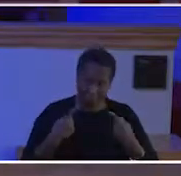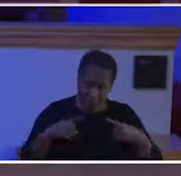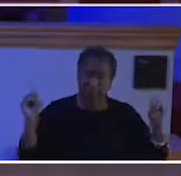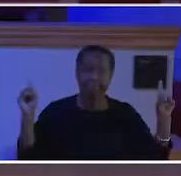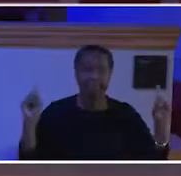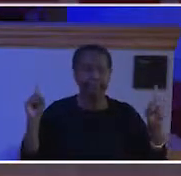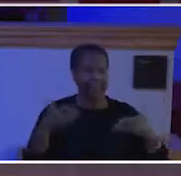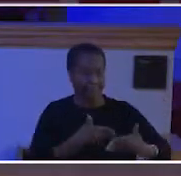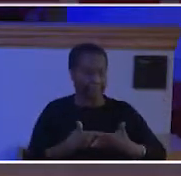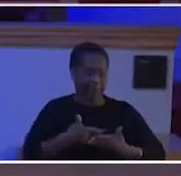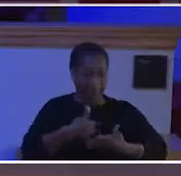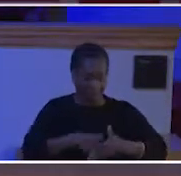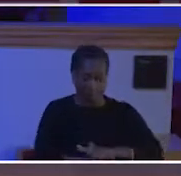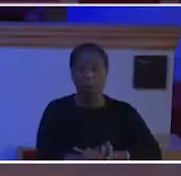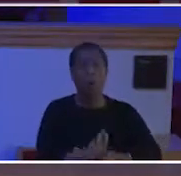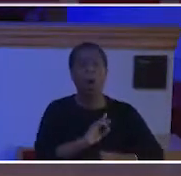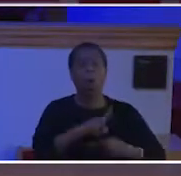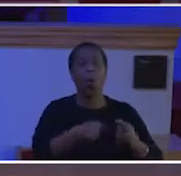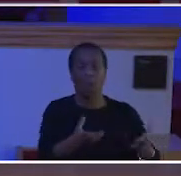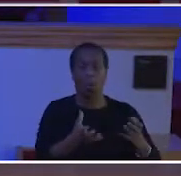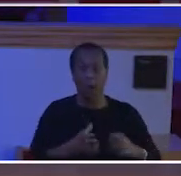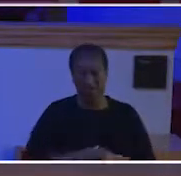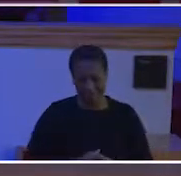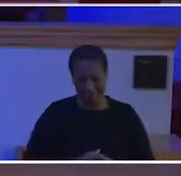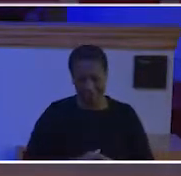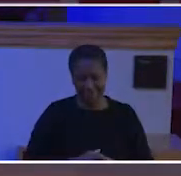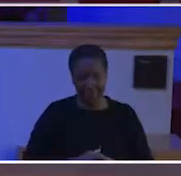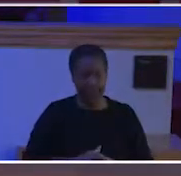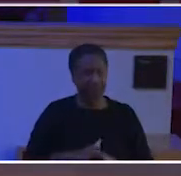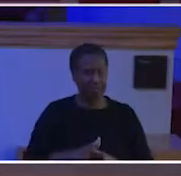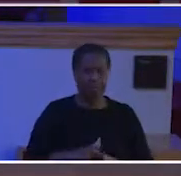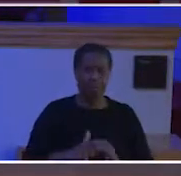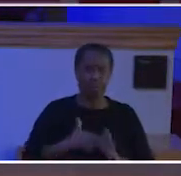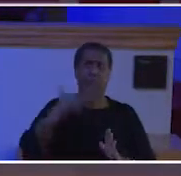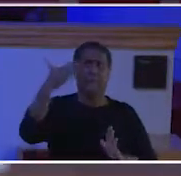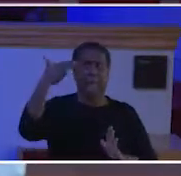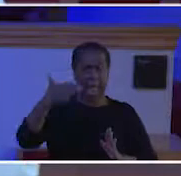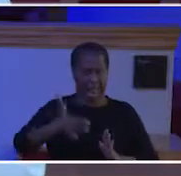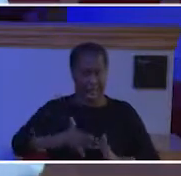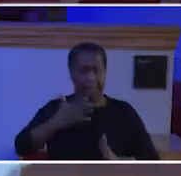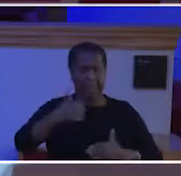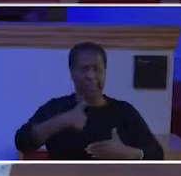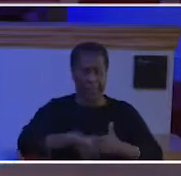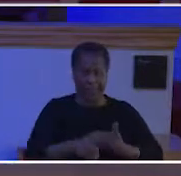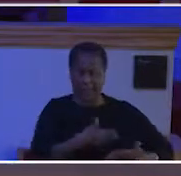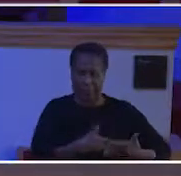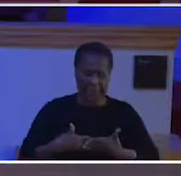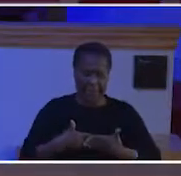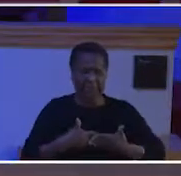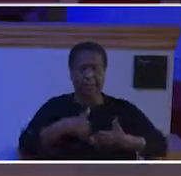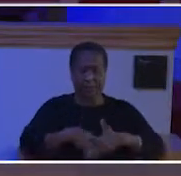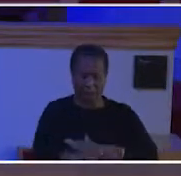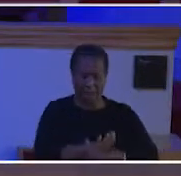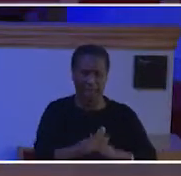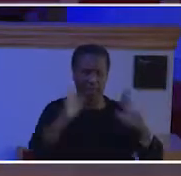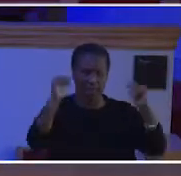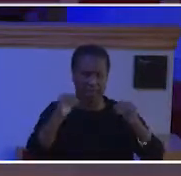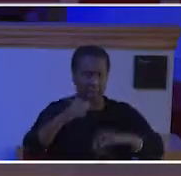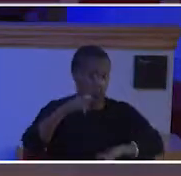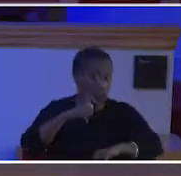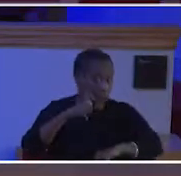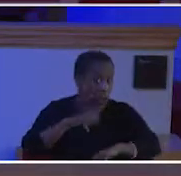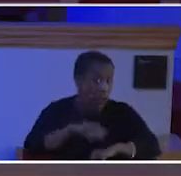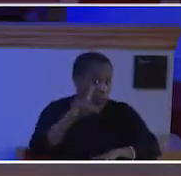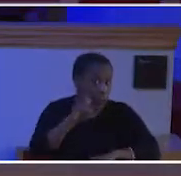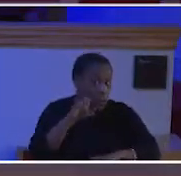for coming when they want to. Very seldom do babies arrive on their expected due date.